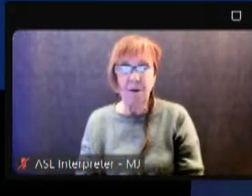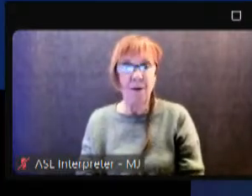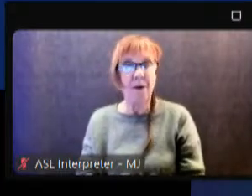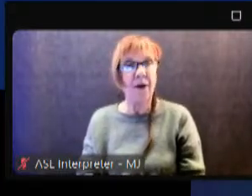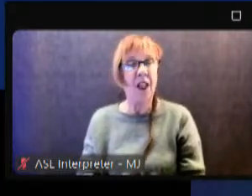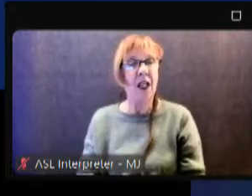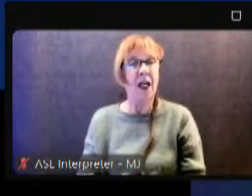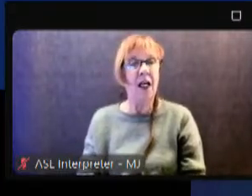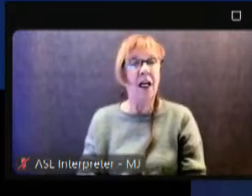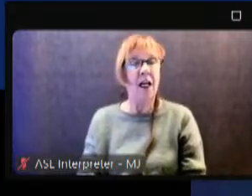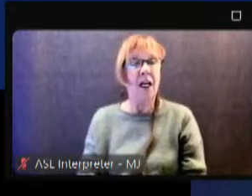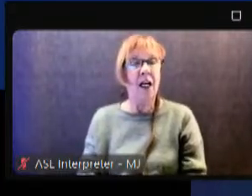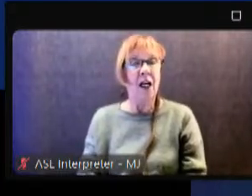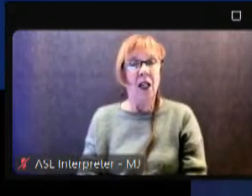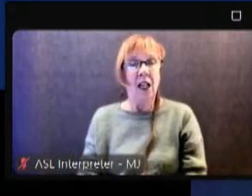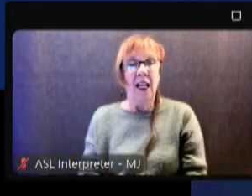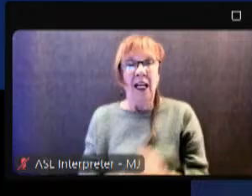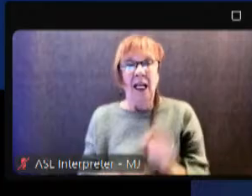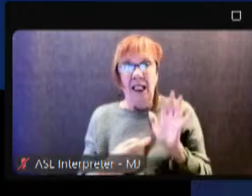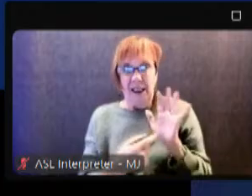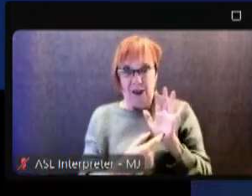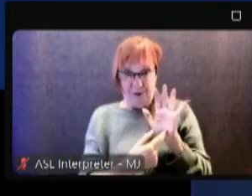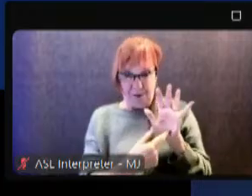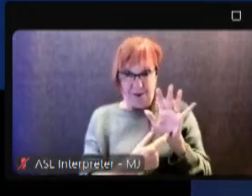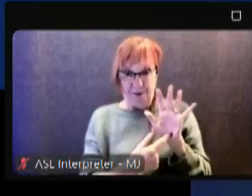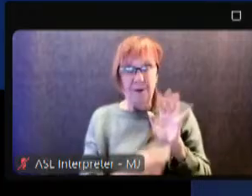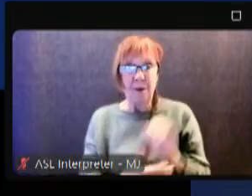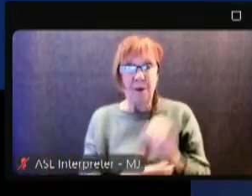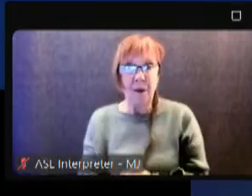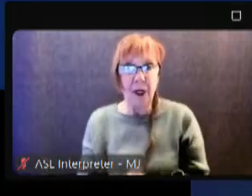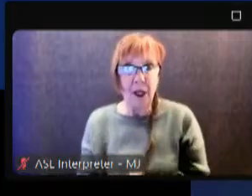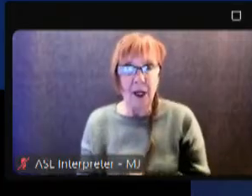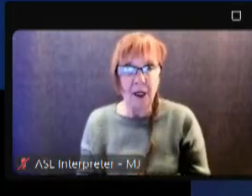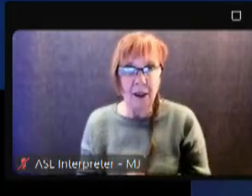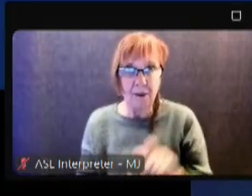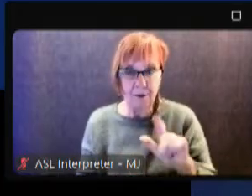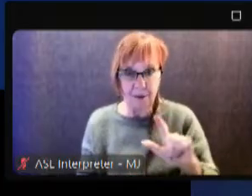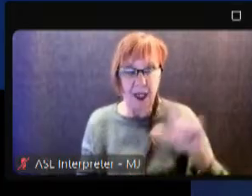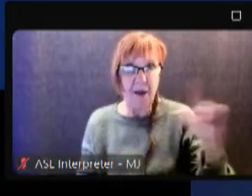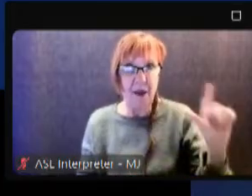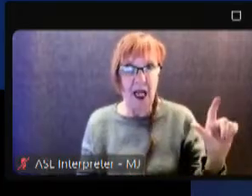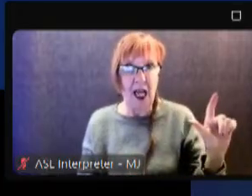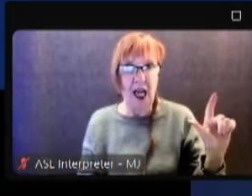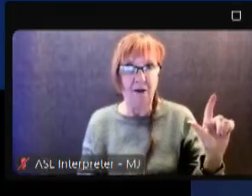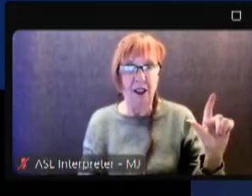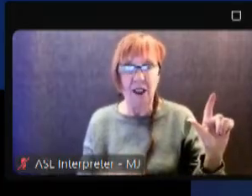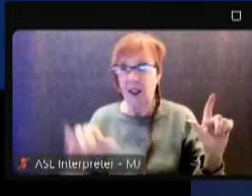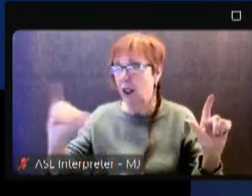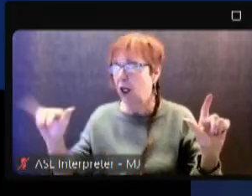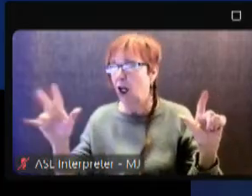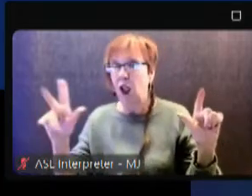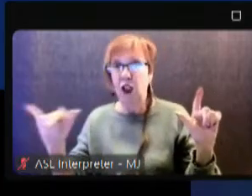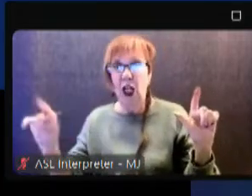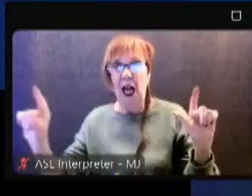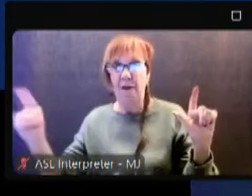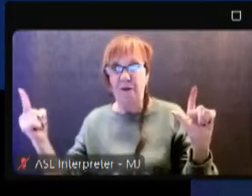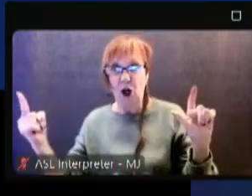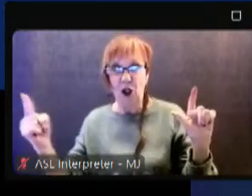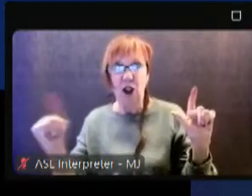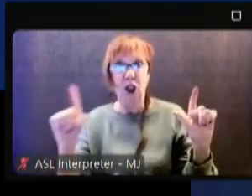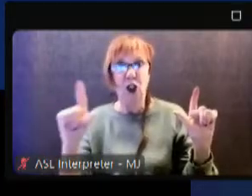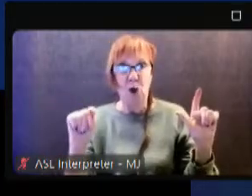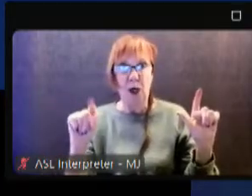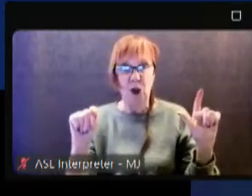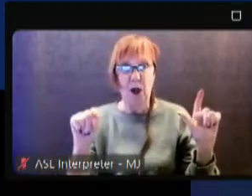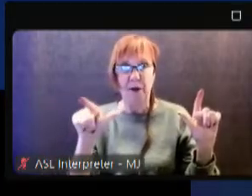So what this is attempting to show here is that on the left side, from July 1st, 2024 till the time of the